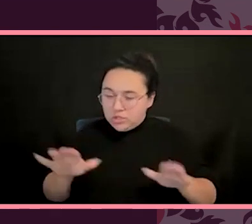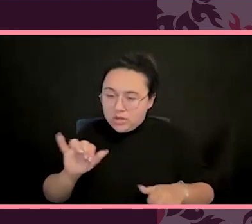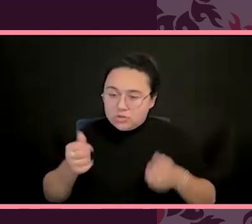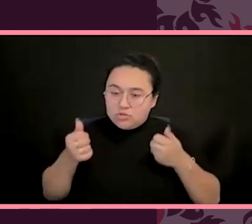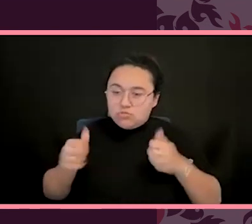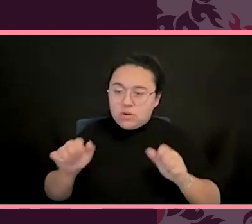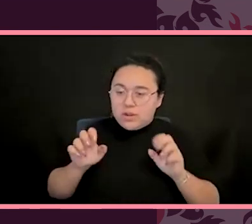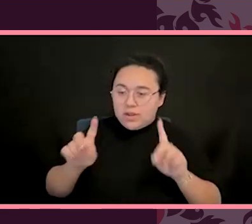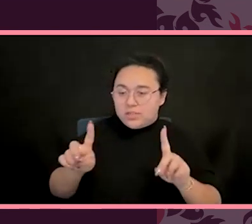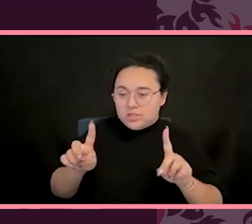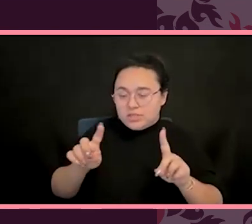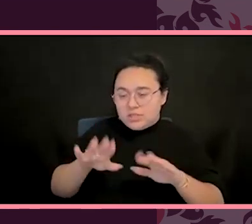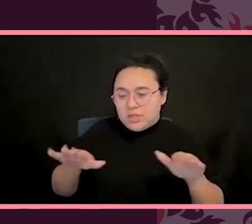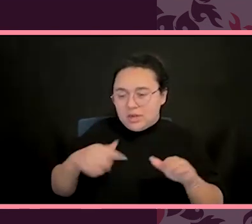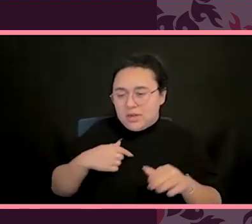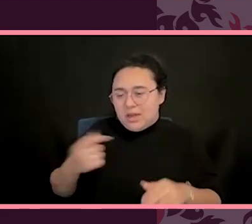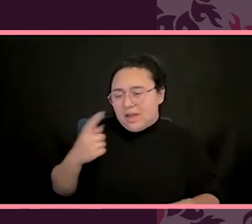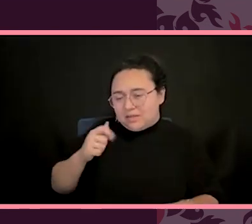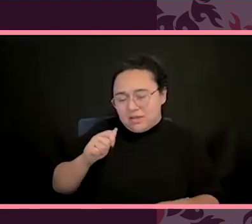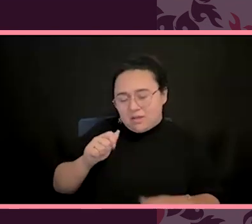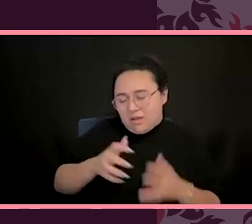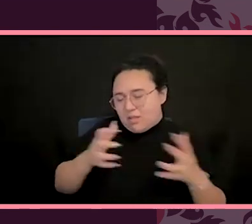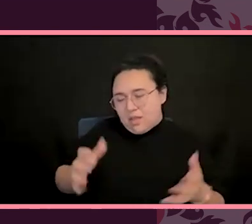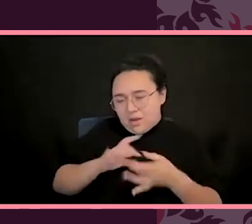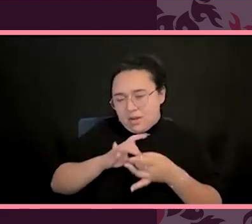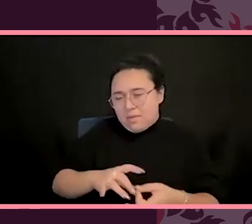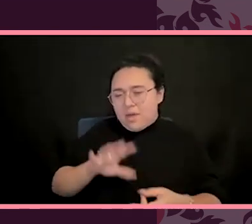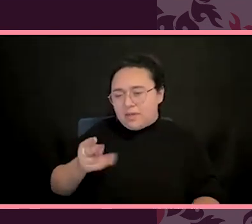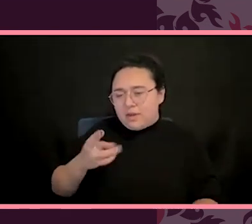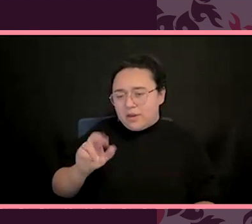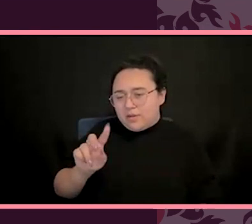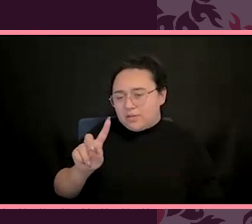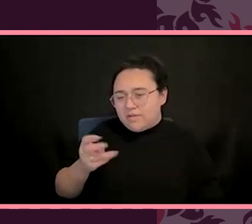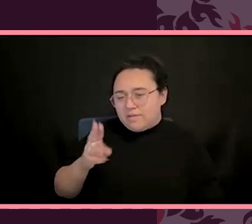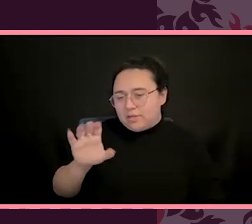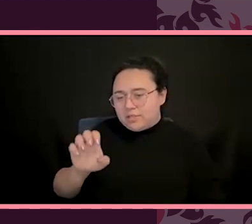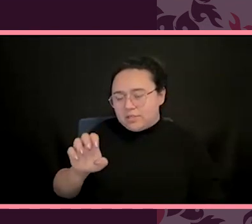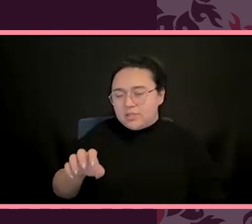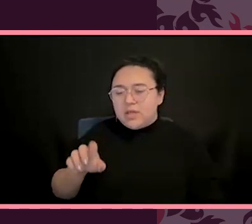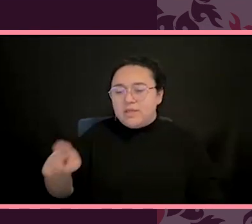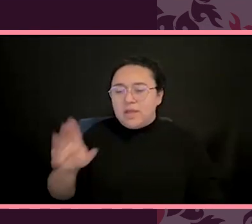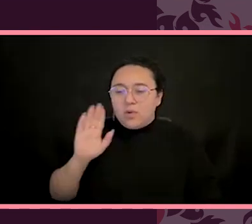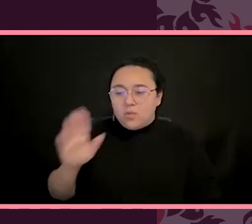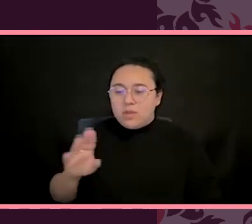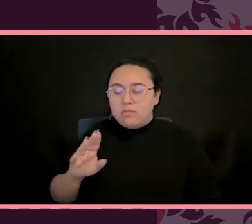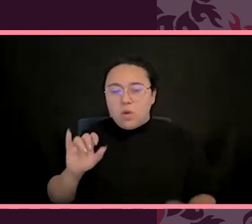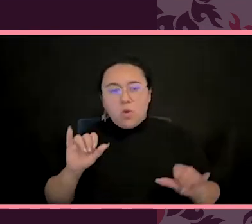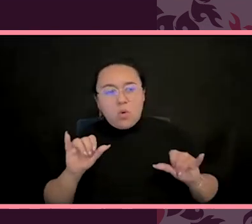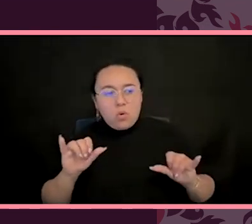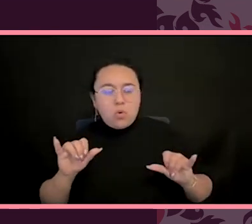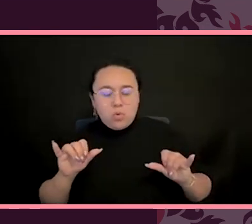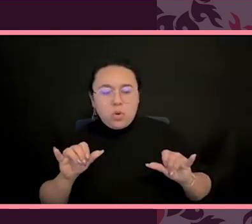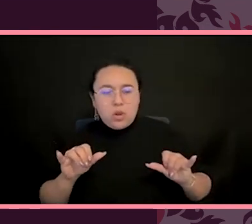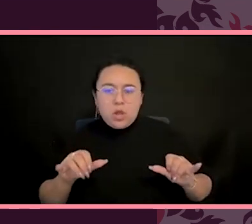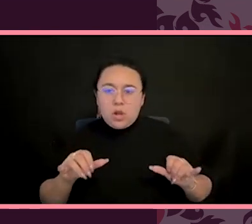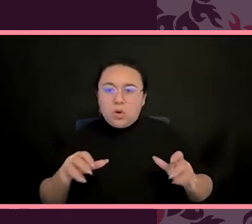to educate them because I get asked this a lot on their neurodivergence. And then they will be receptive when they're ready to